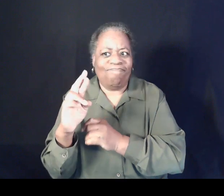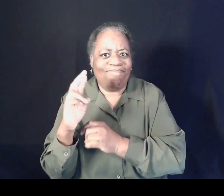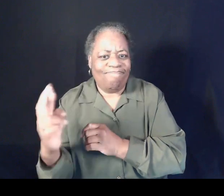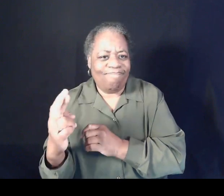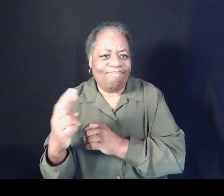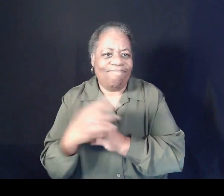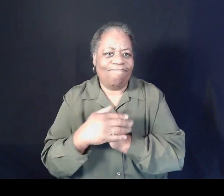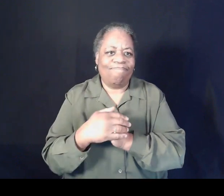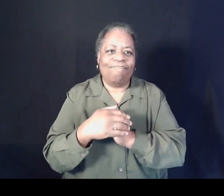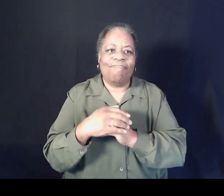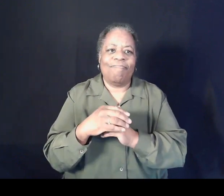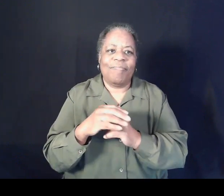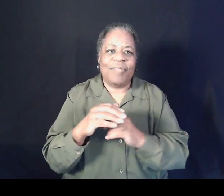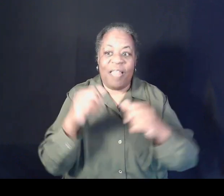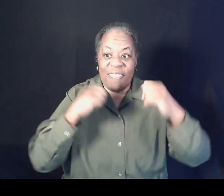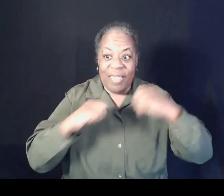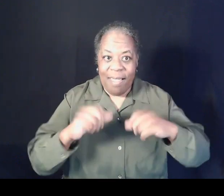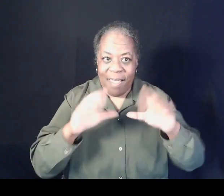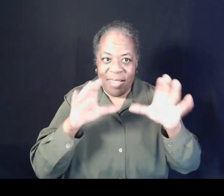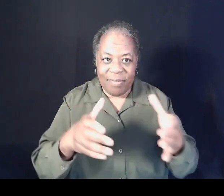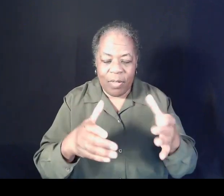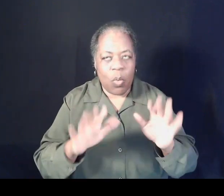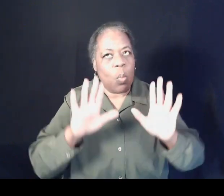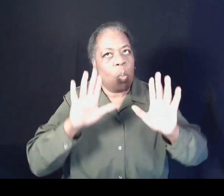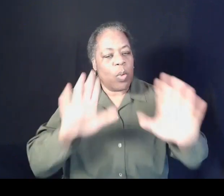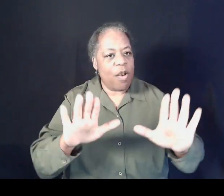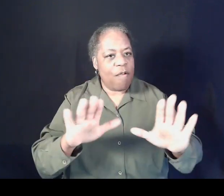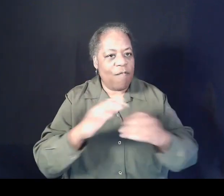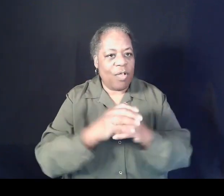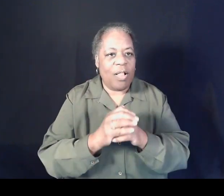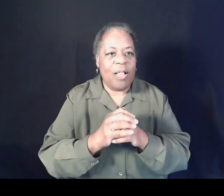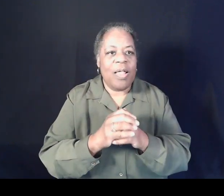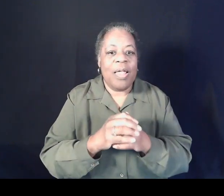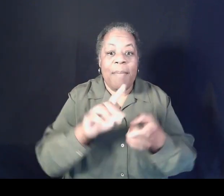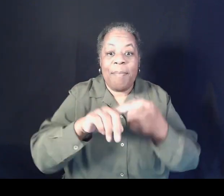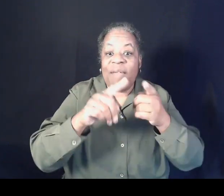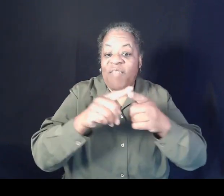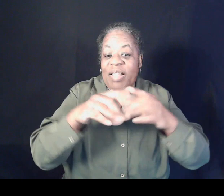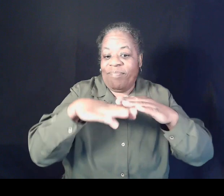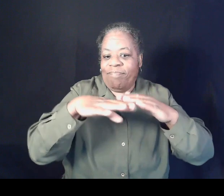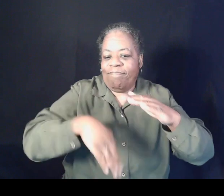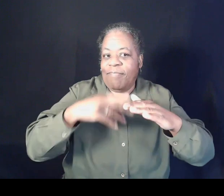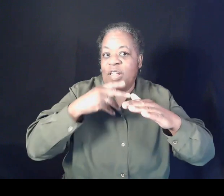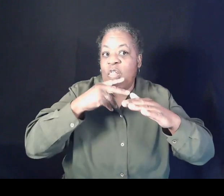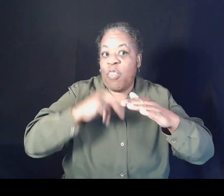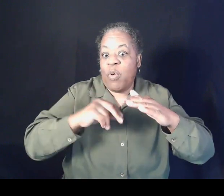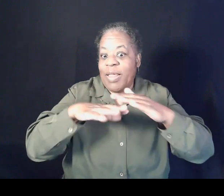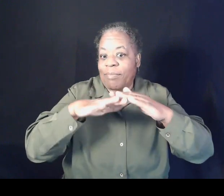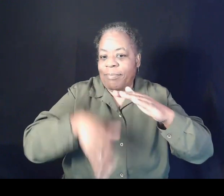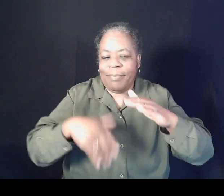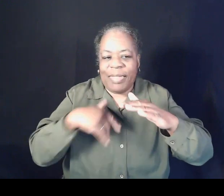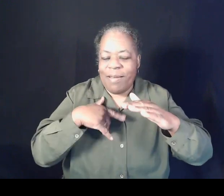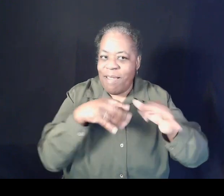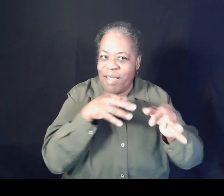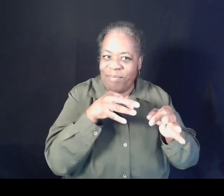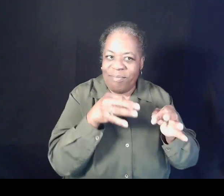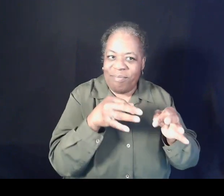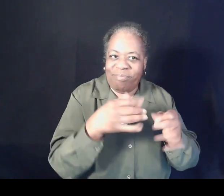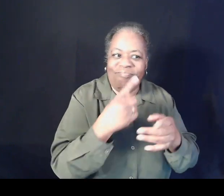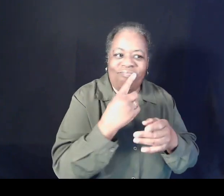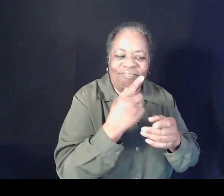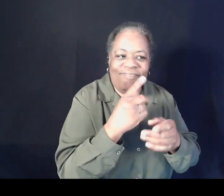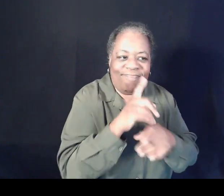incredible. I won't ruin the ending for my friends under the age of 30, but I'll say this. Andy Dufresne